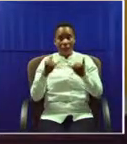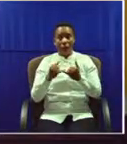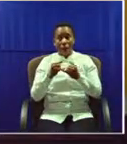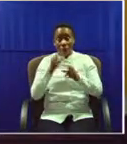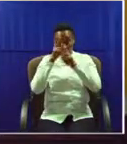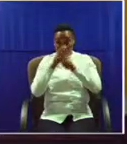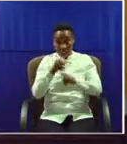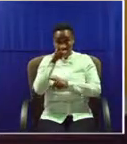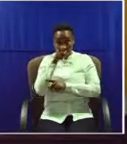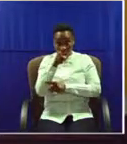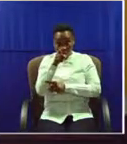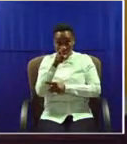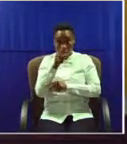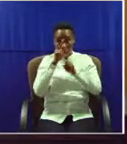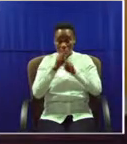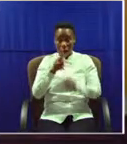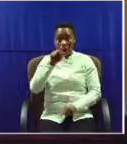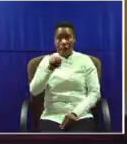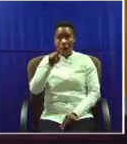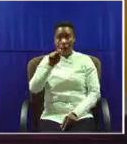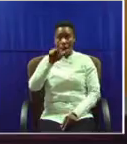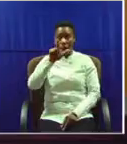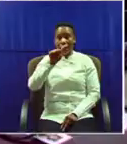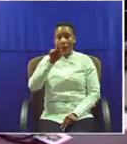you, Honorable Ntlangwini.